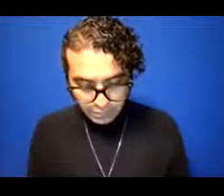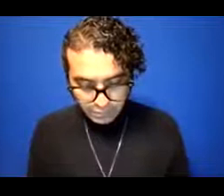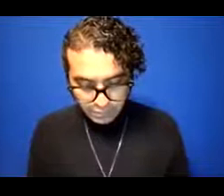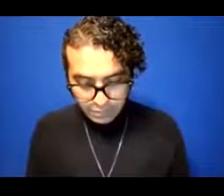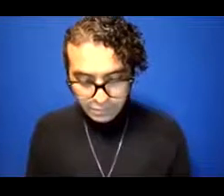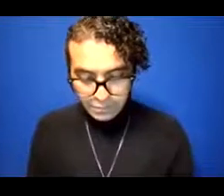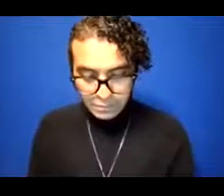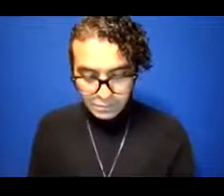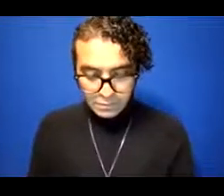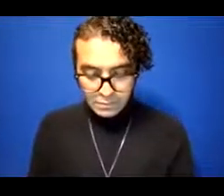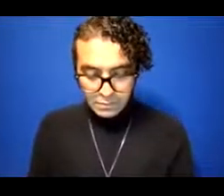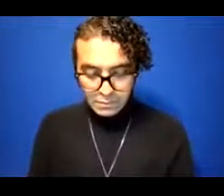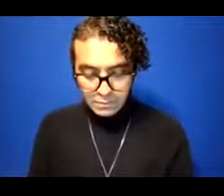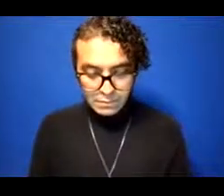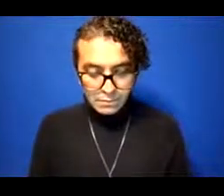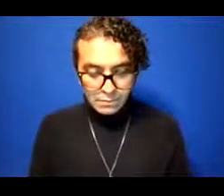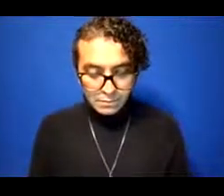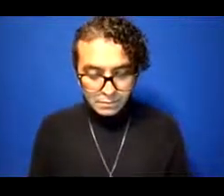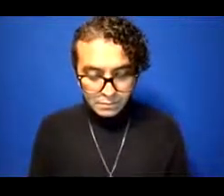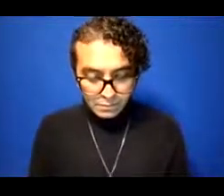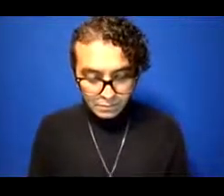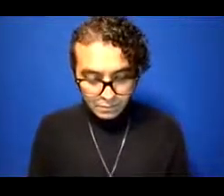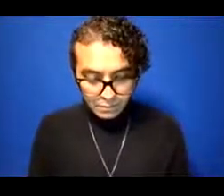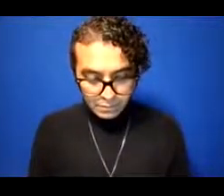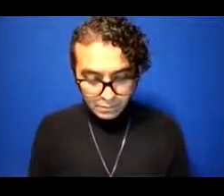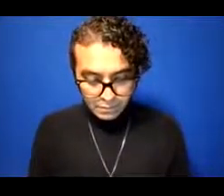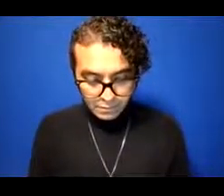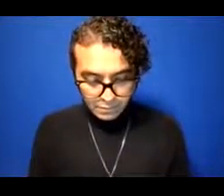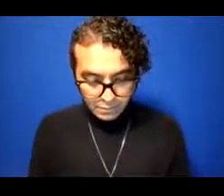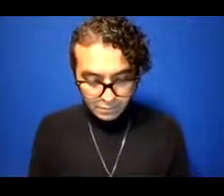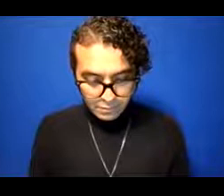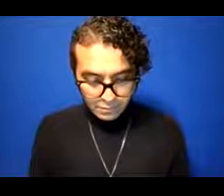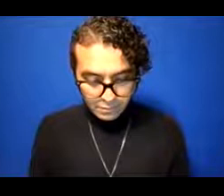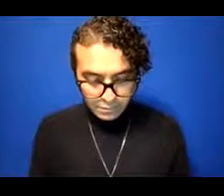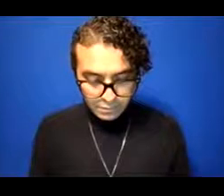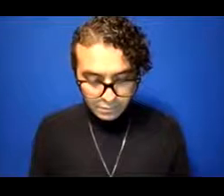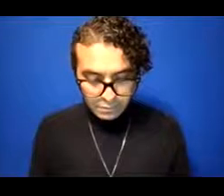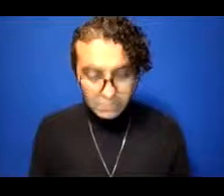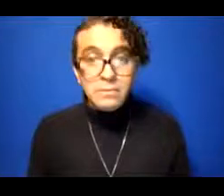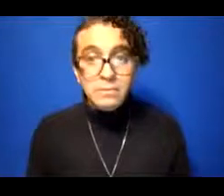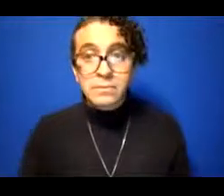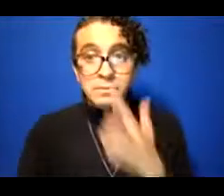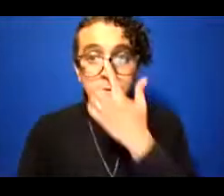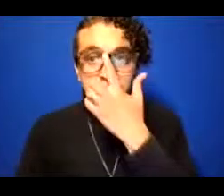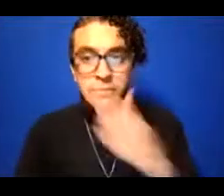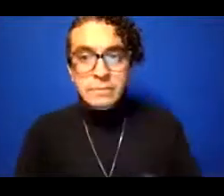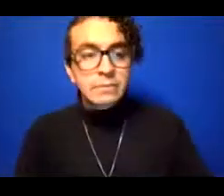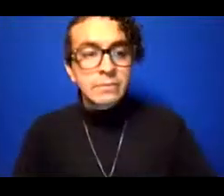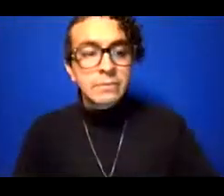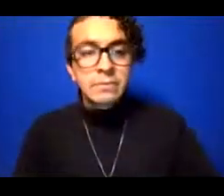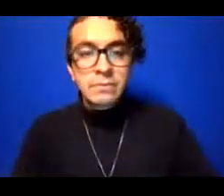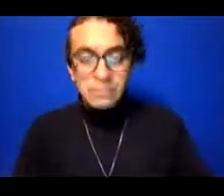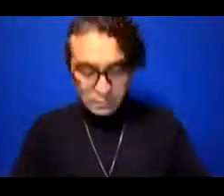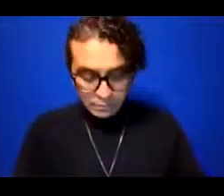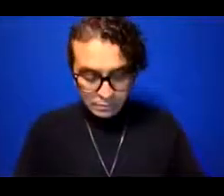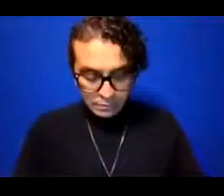module 2, establishing and building strong relationships with your children, which typically starts with getting to know them, trying to figure out what their